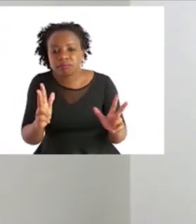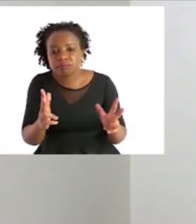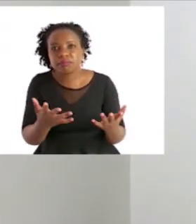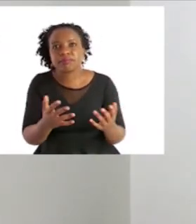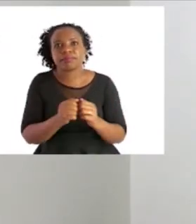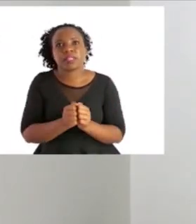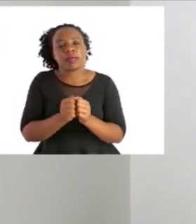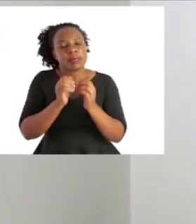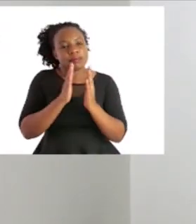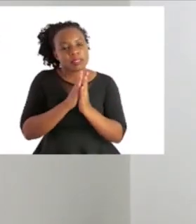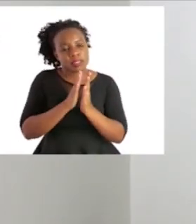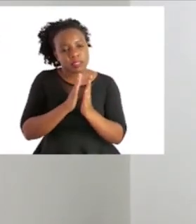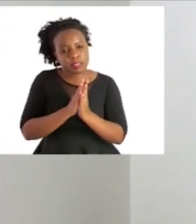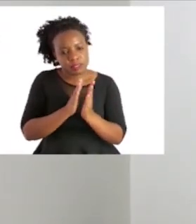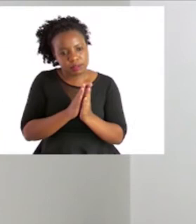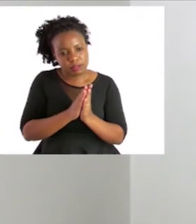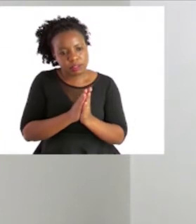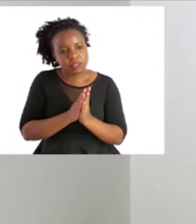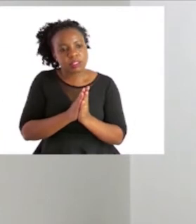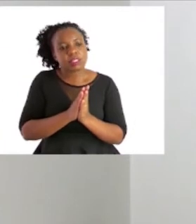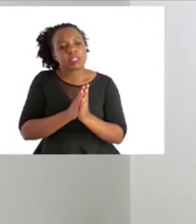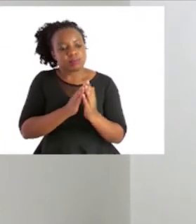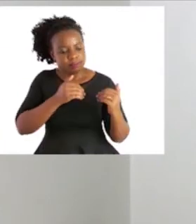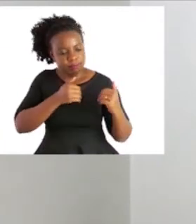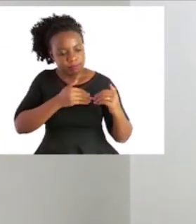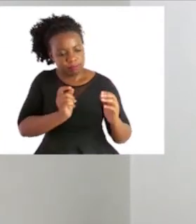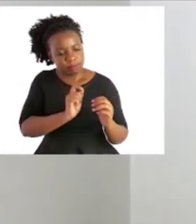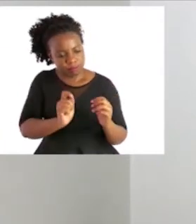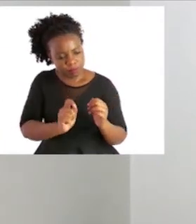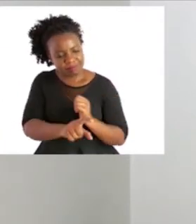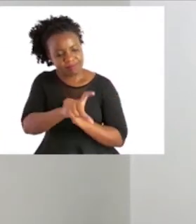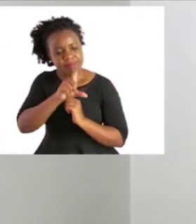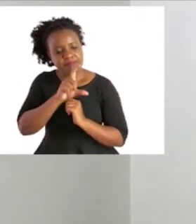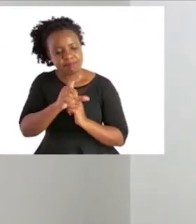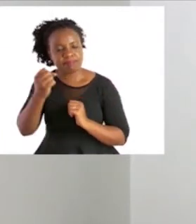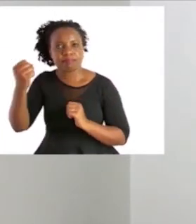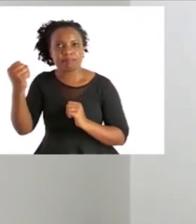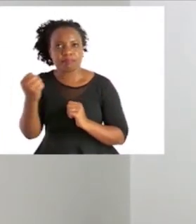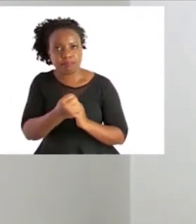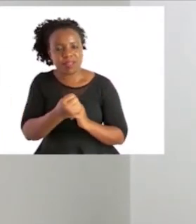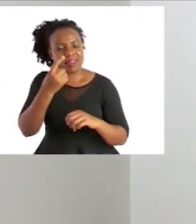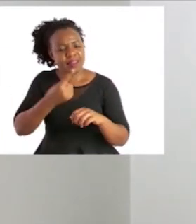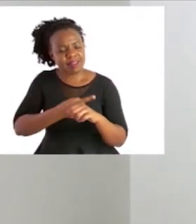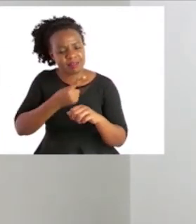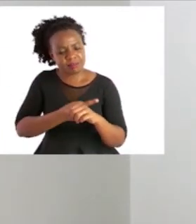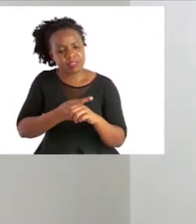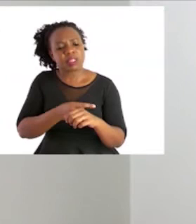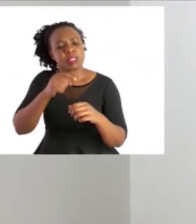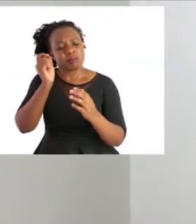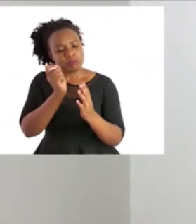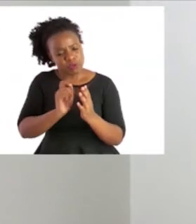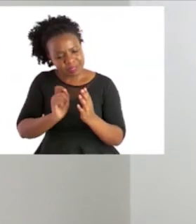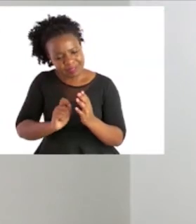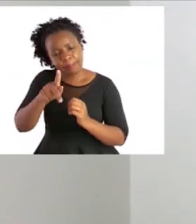therefore, they must begin with a capital letter whenever you write them. Make sure you